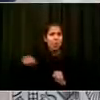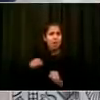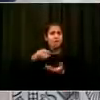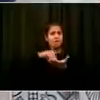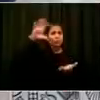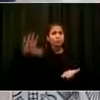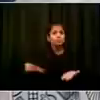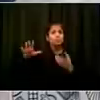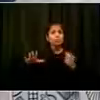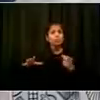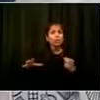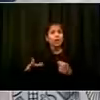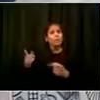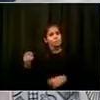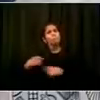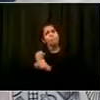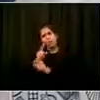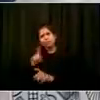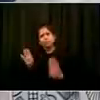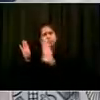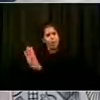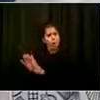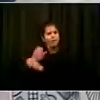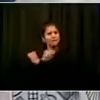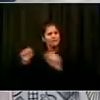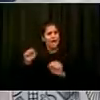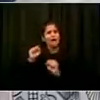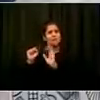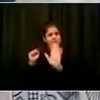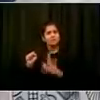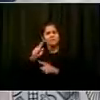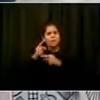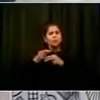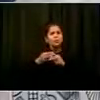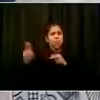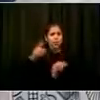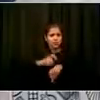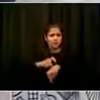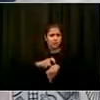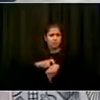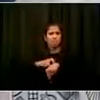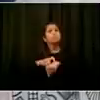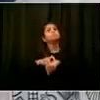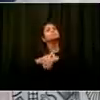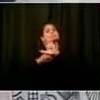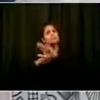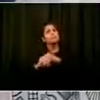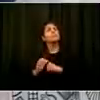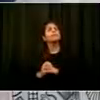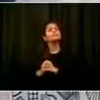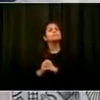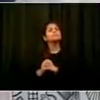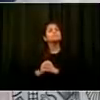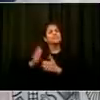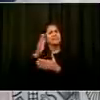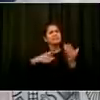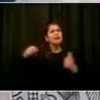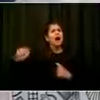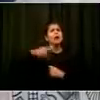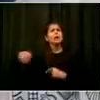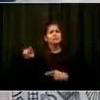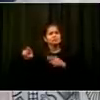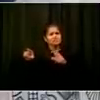looked at schools closing, and a lot of people say, what about restaurants? Well, the governor made clear yesterday that it's just a matter of time